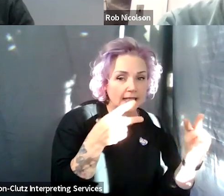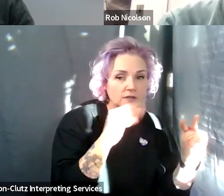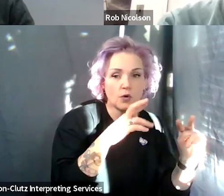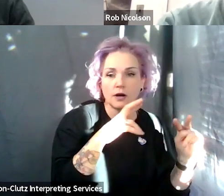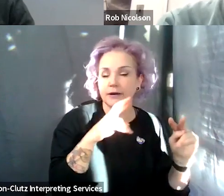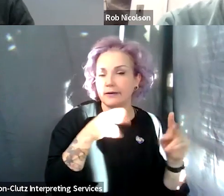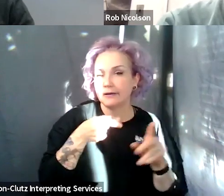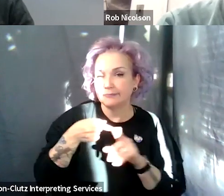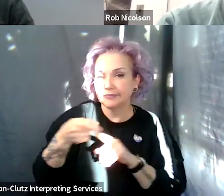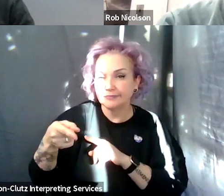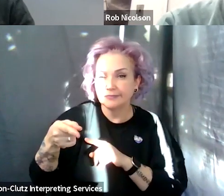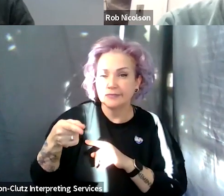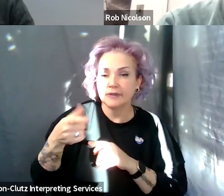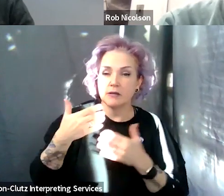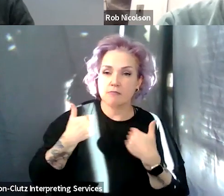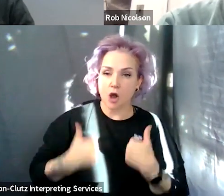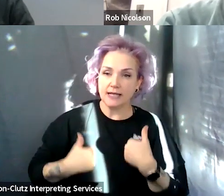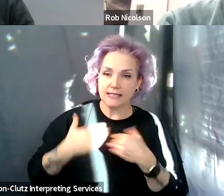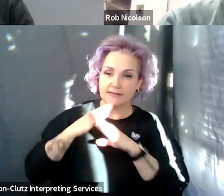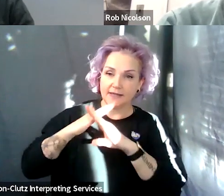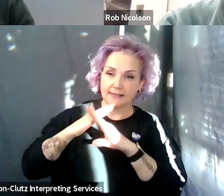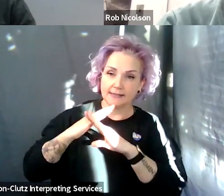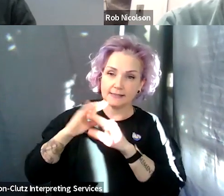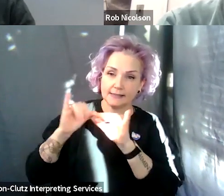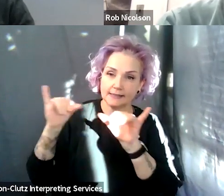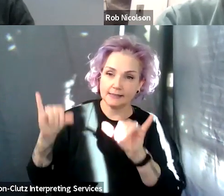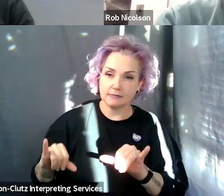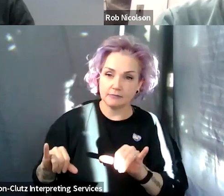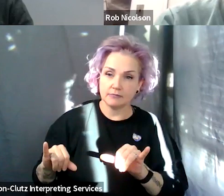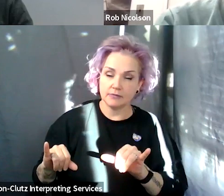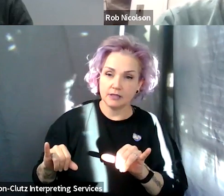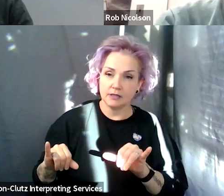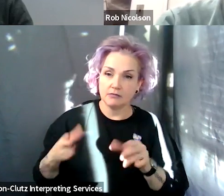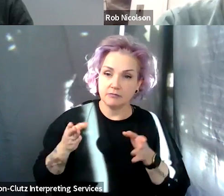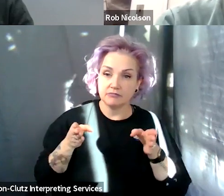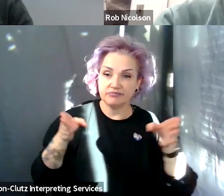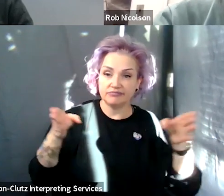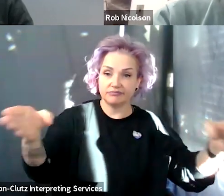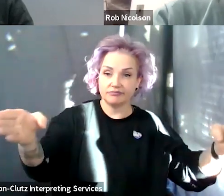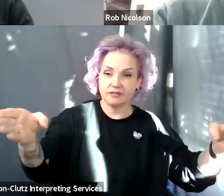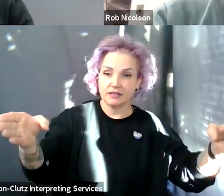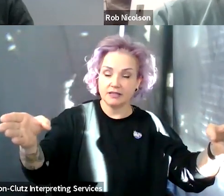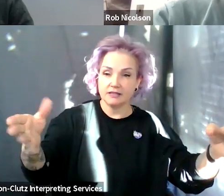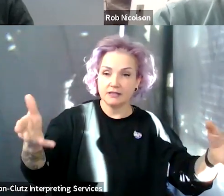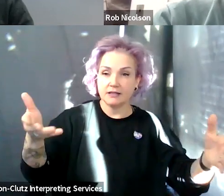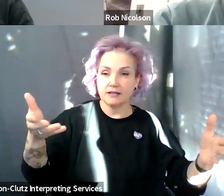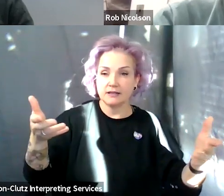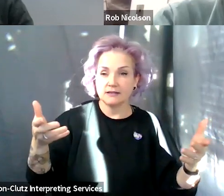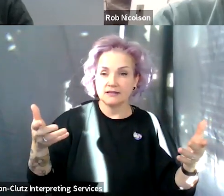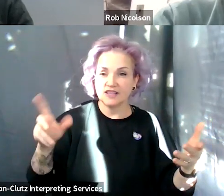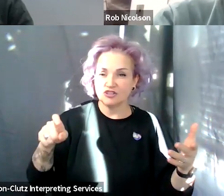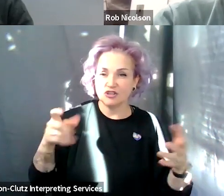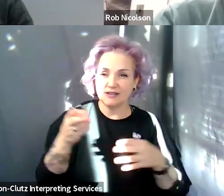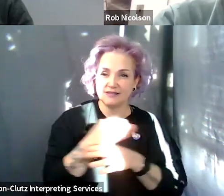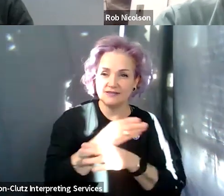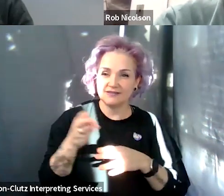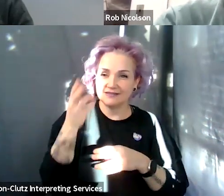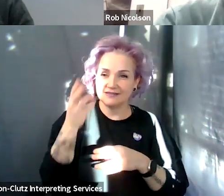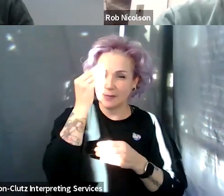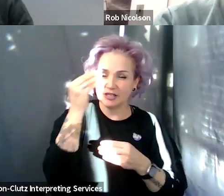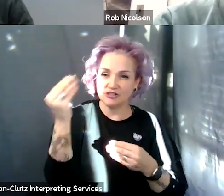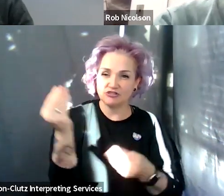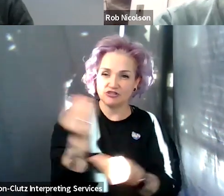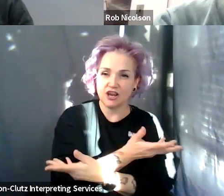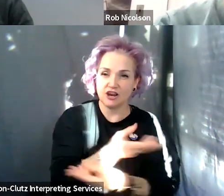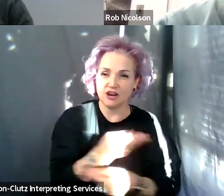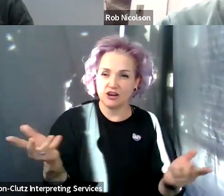this is then sort of affected by other environmental factors. So I guess I'll go out on a limb and say it's both environmental and genetic,